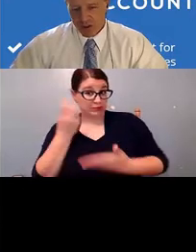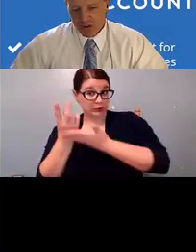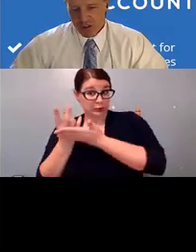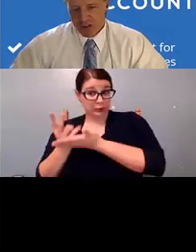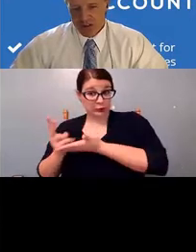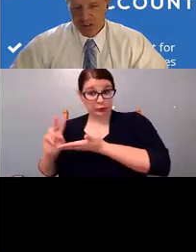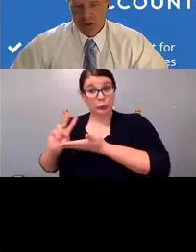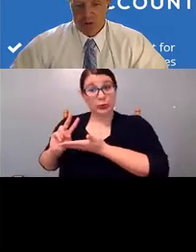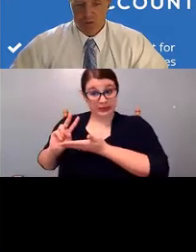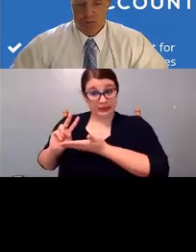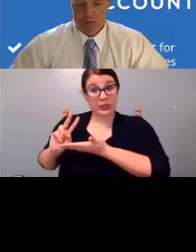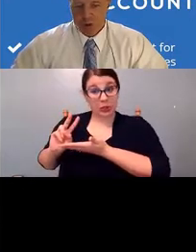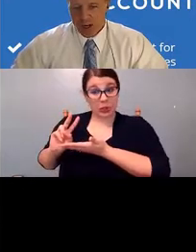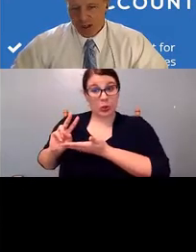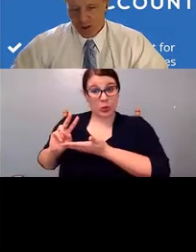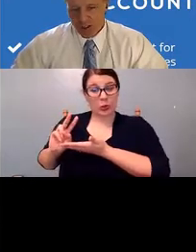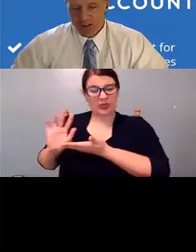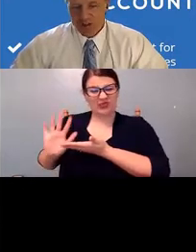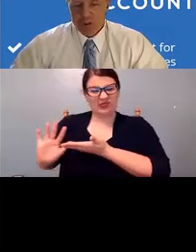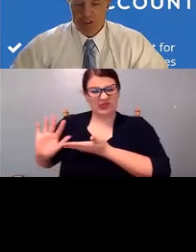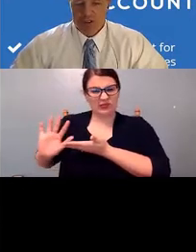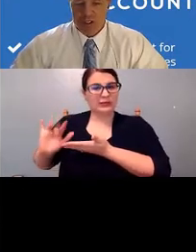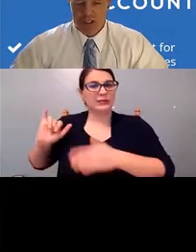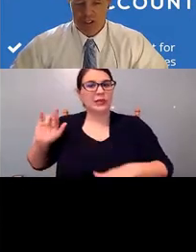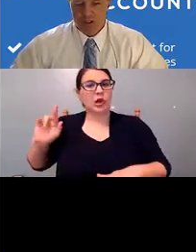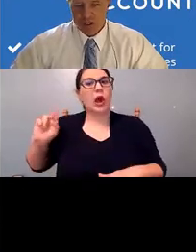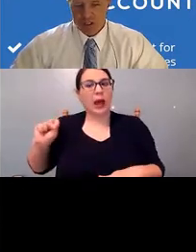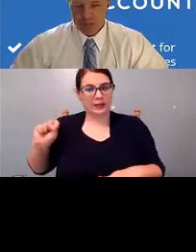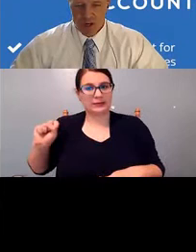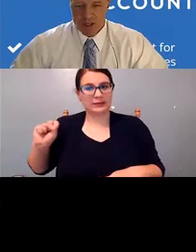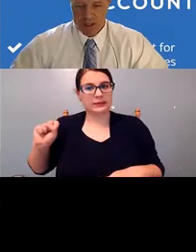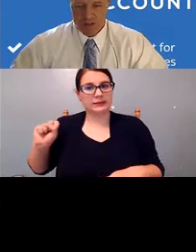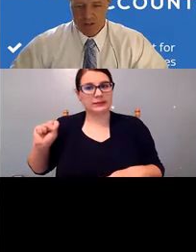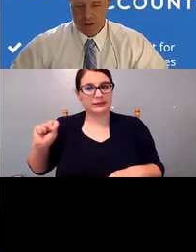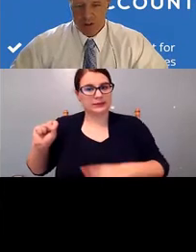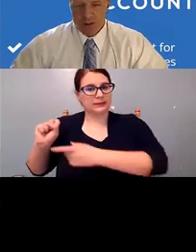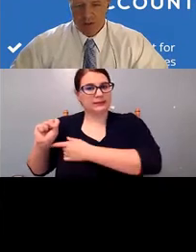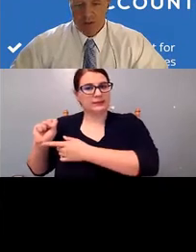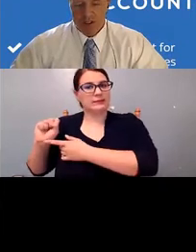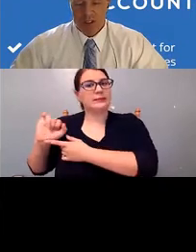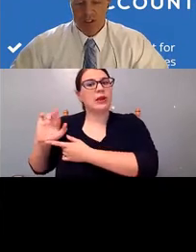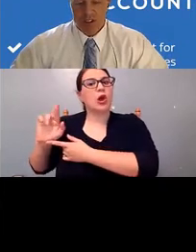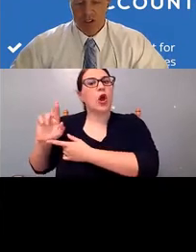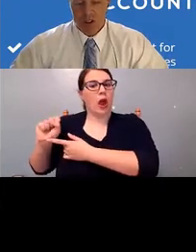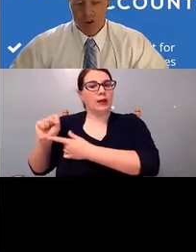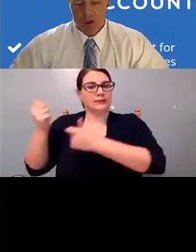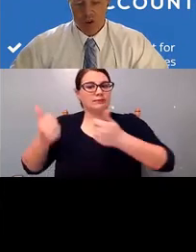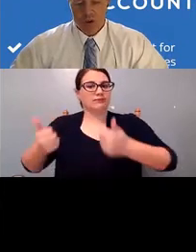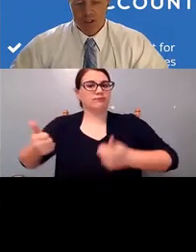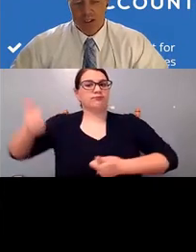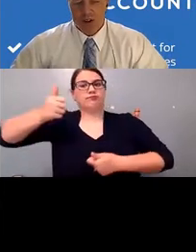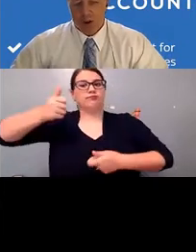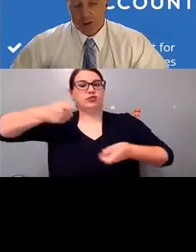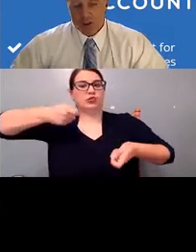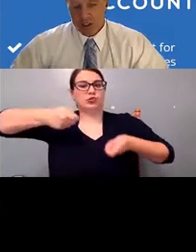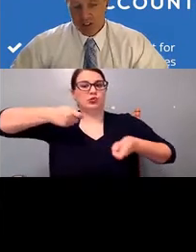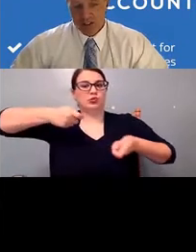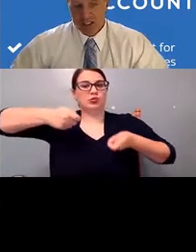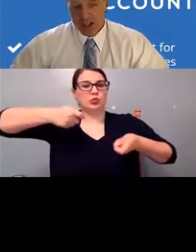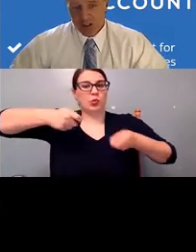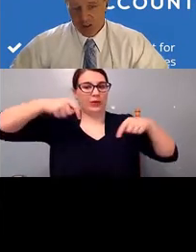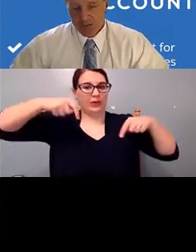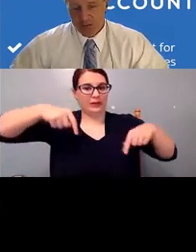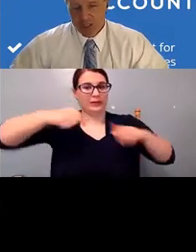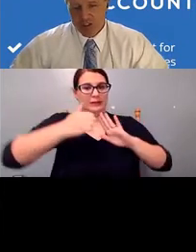Revenue Service, or IRS, which is the governing body at the federal level who oversees